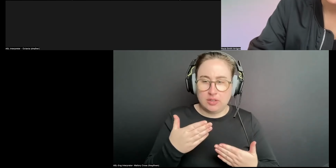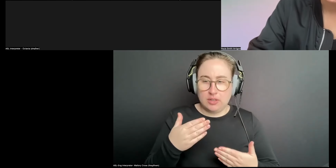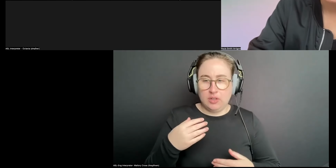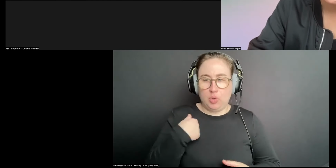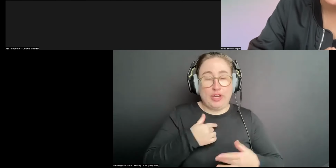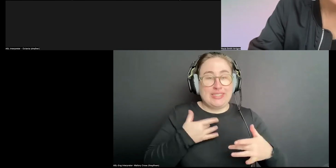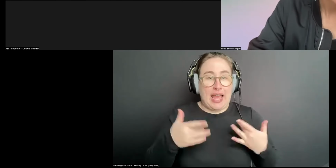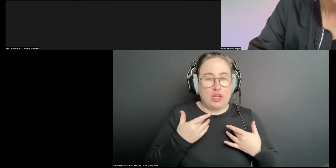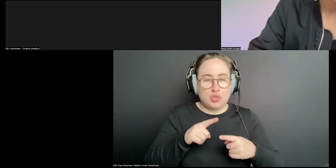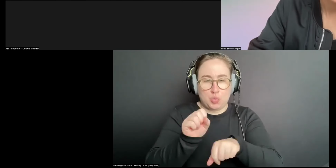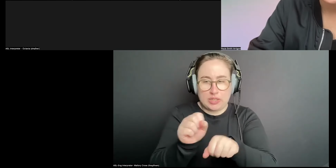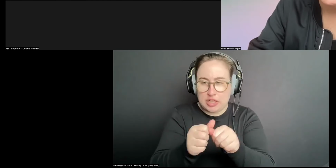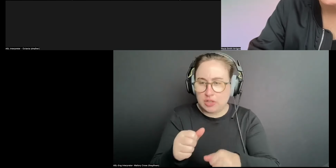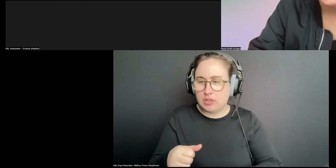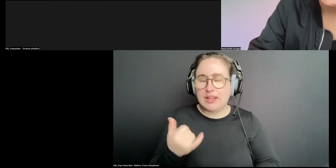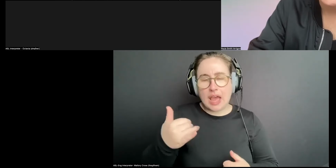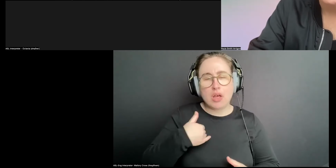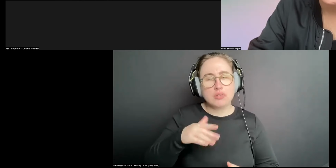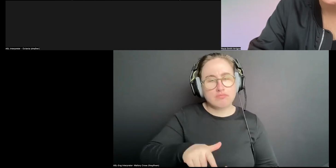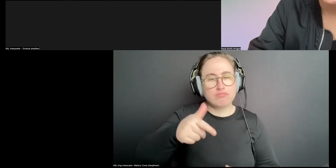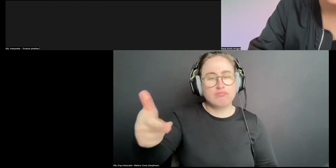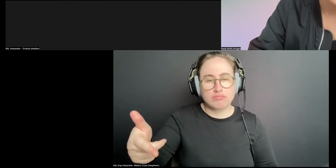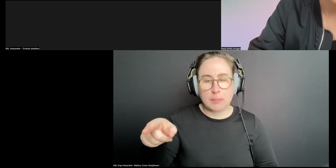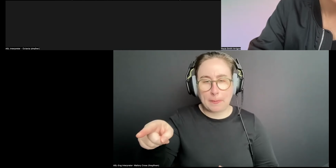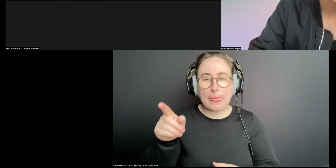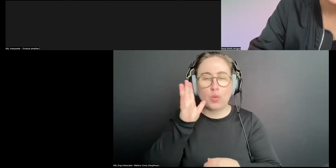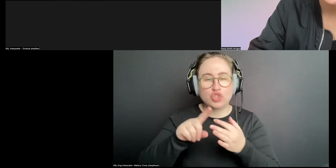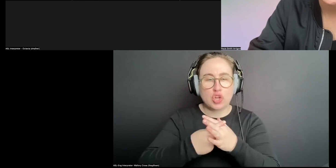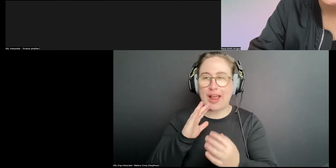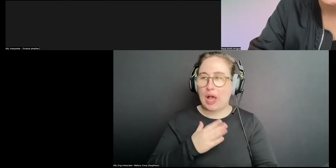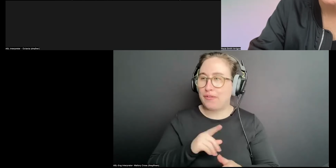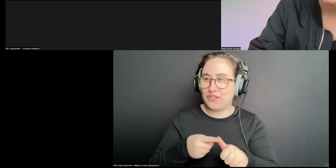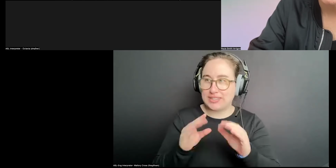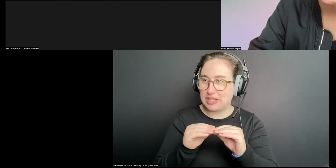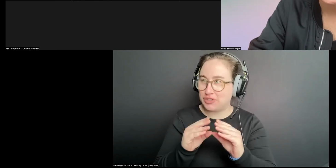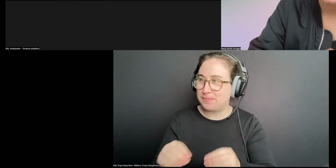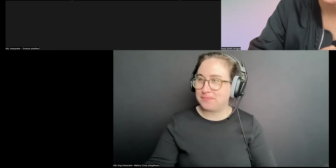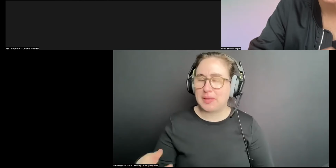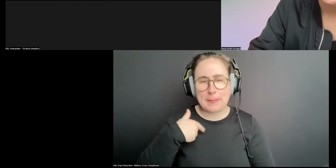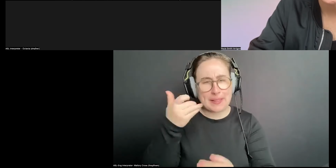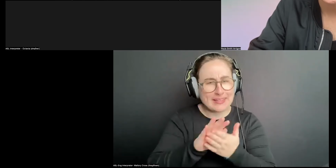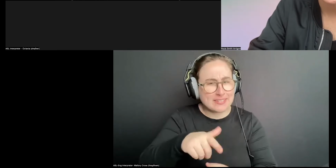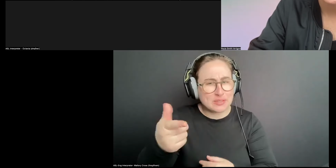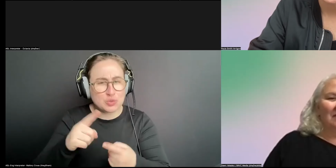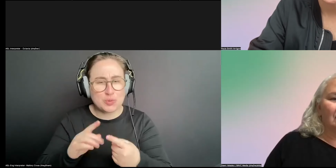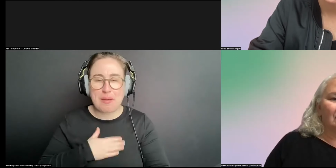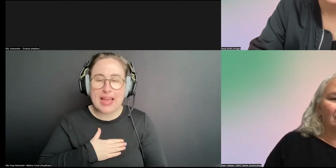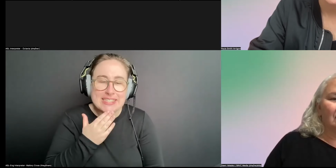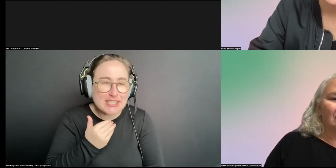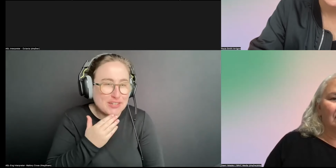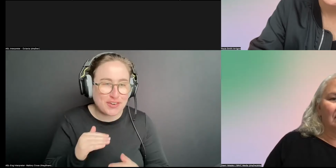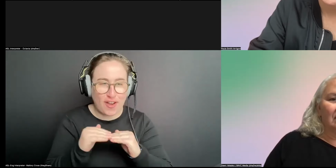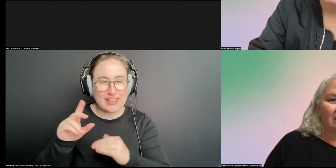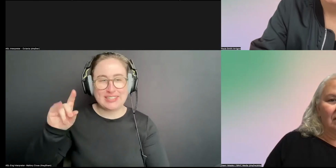together. So with that, I'm going to pass the baton and we're going to start our first session. And I believe I'm passing it over to my dear colleague,